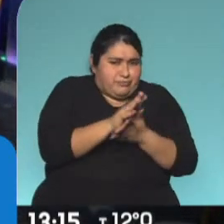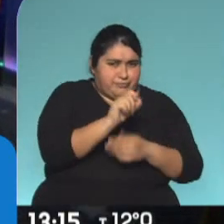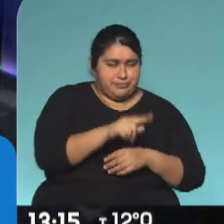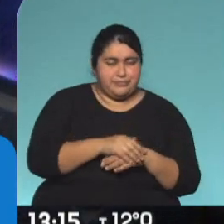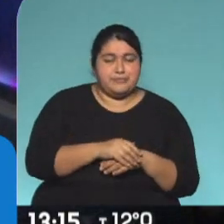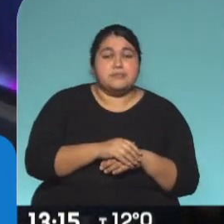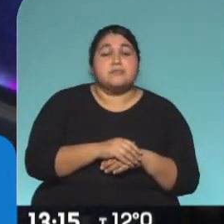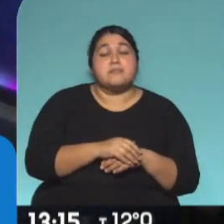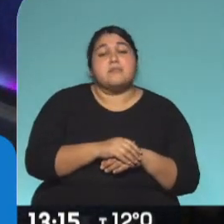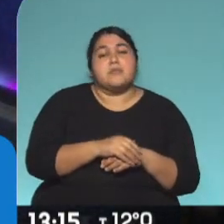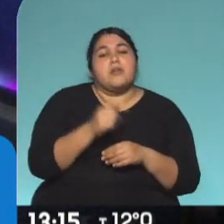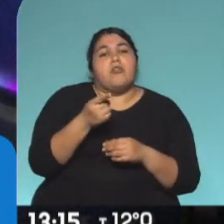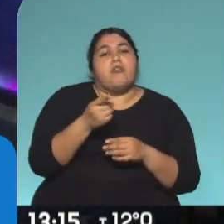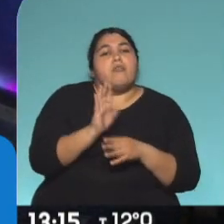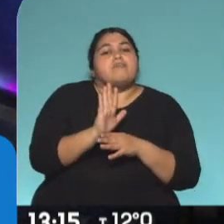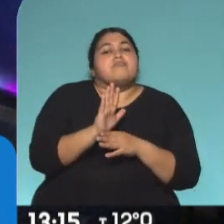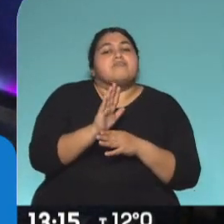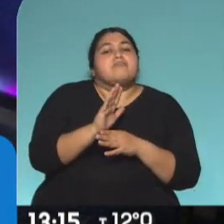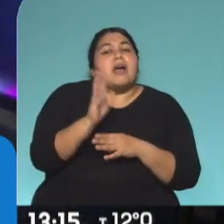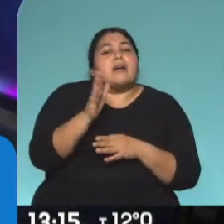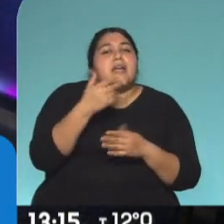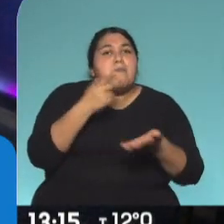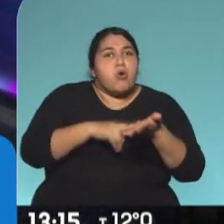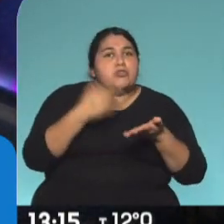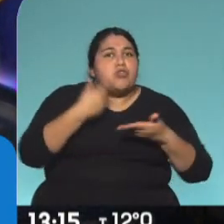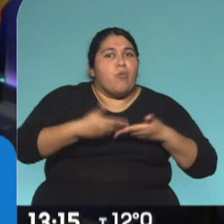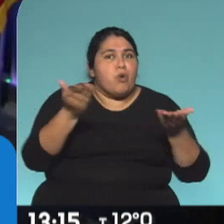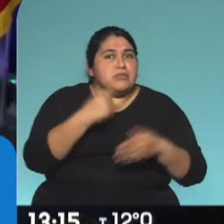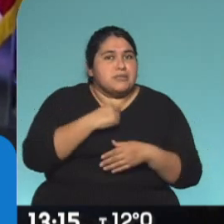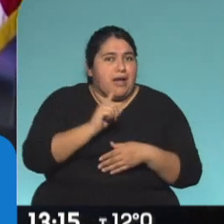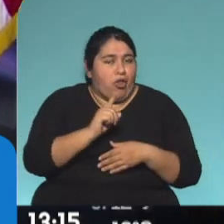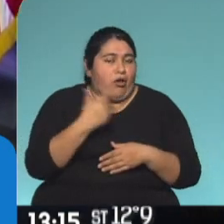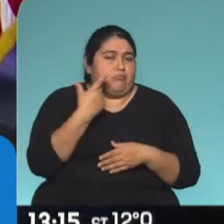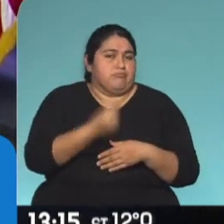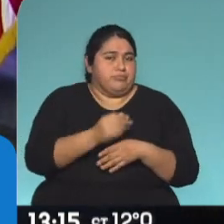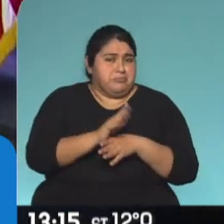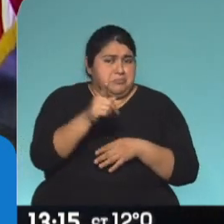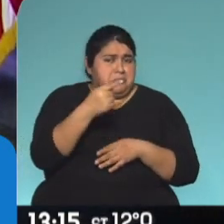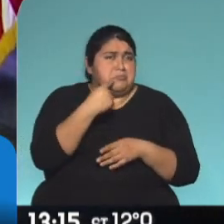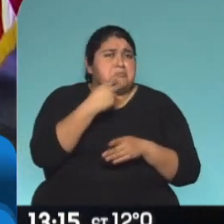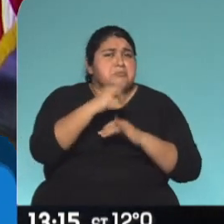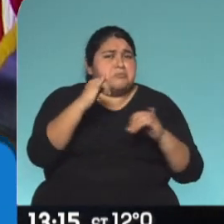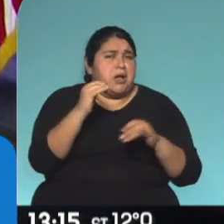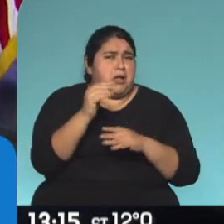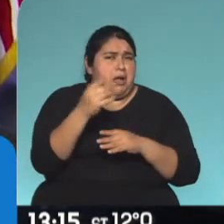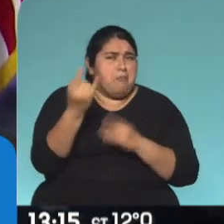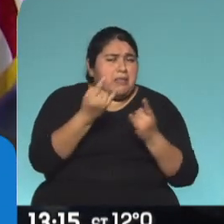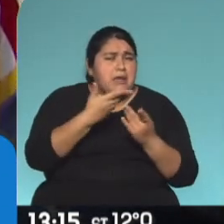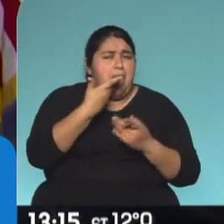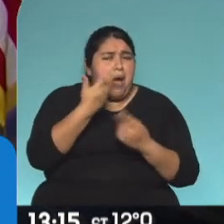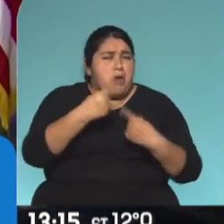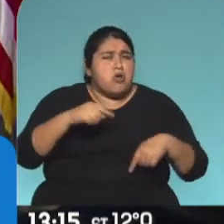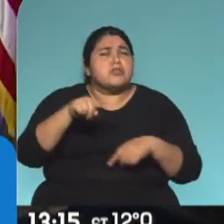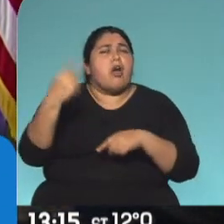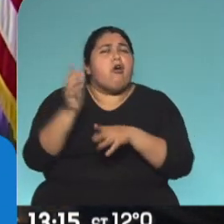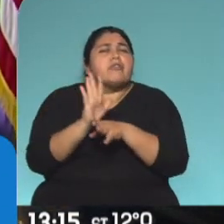Aunque se negó una vez más a publicar sus declaraciones de impuestos, el mandatario desestimó estas acusaciones argumentando que se trata de otra campaña de